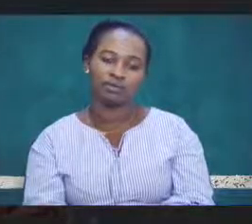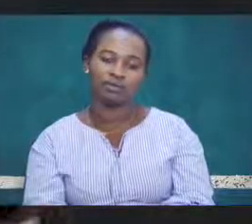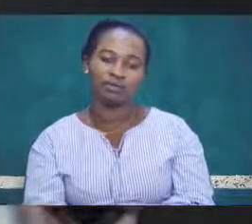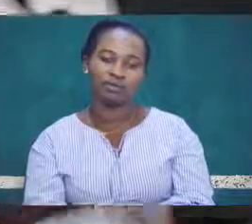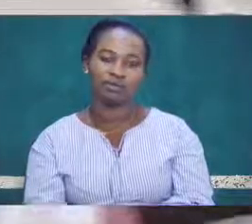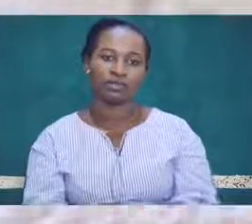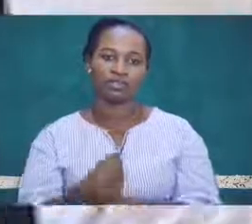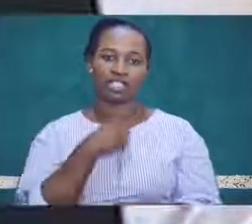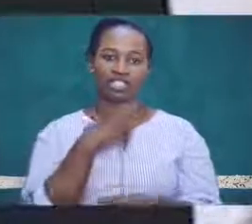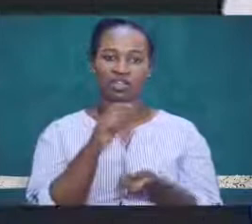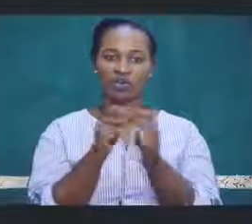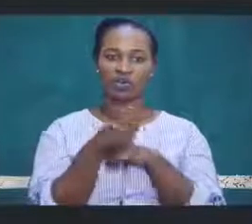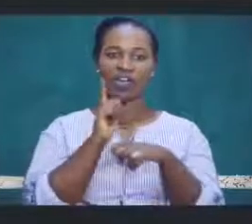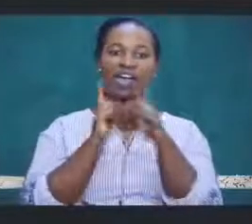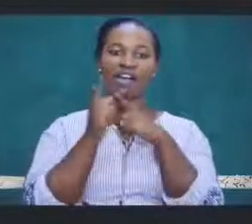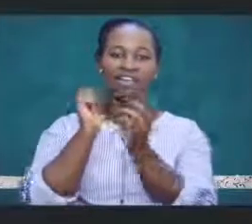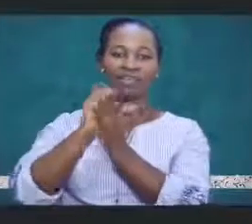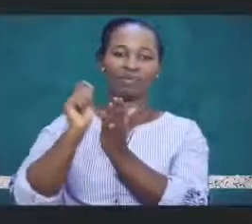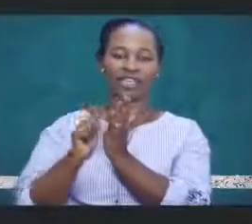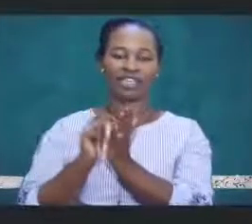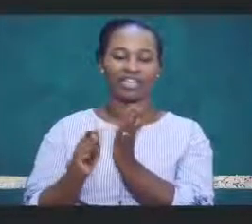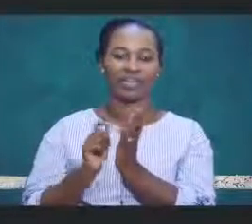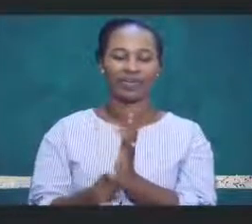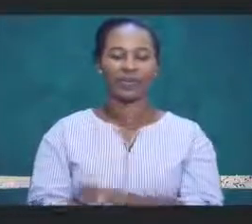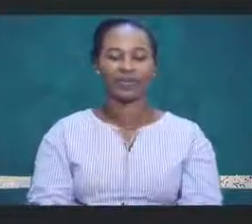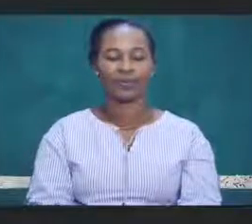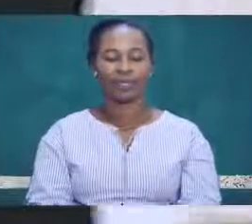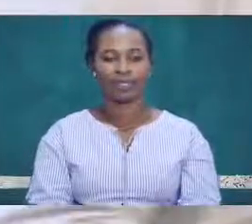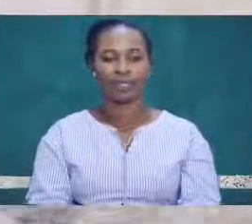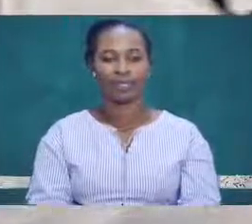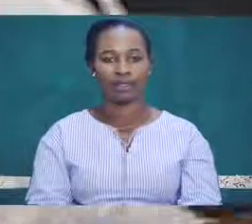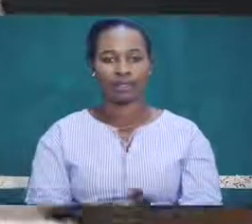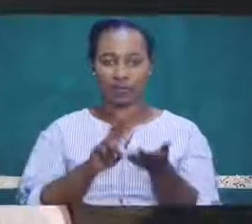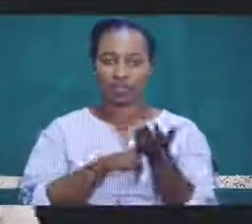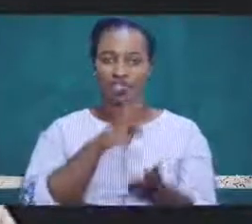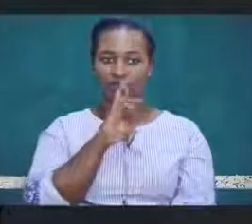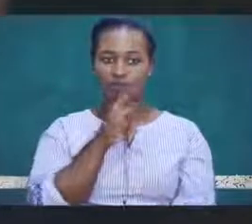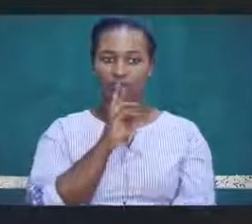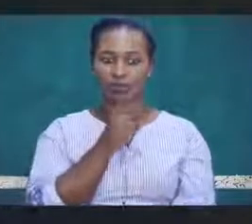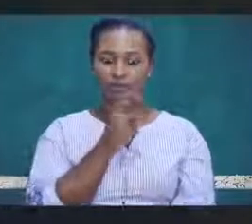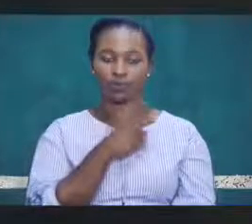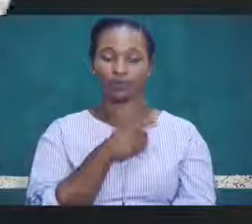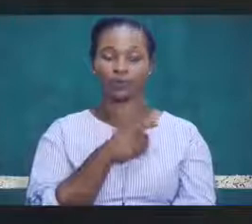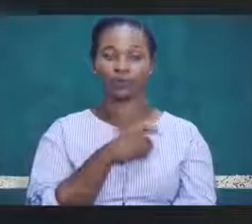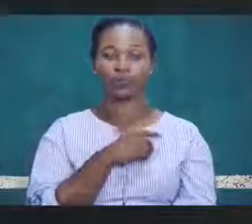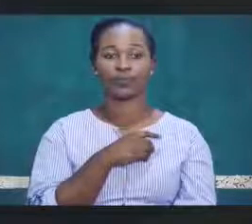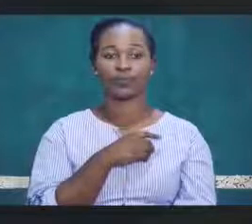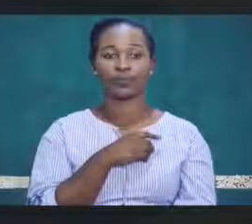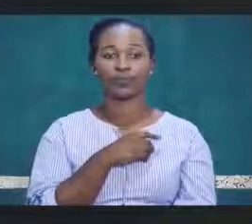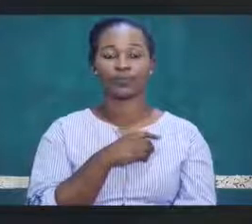I'm going to change the color of the pen, my marker. Let me use red. So rate of